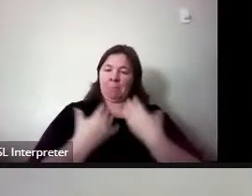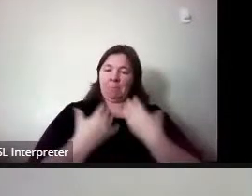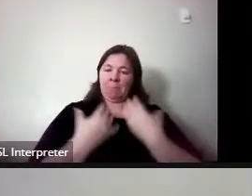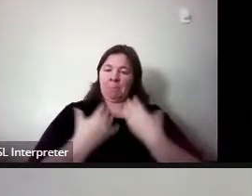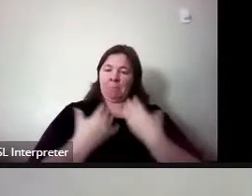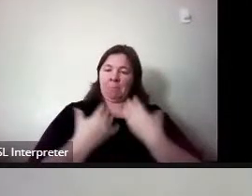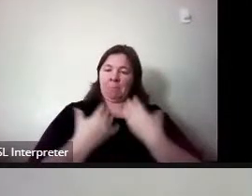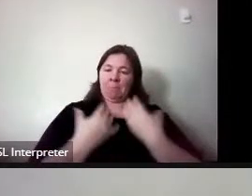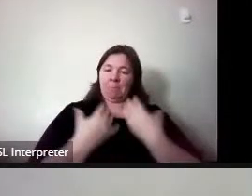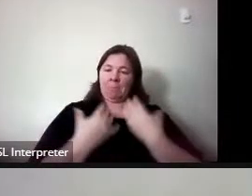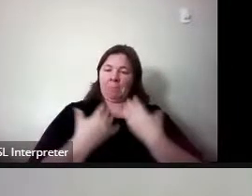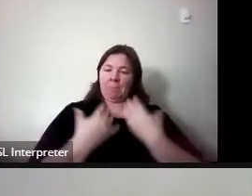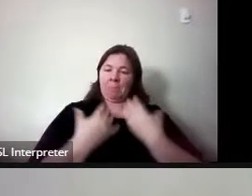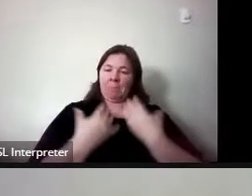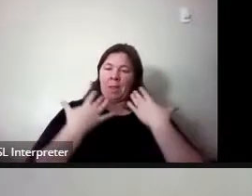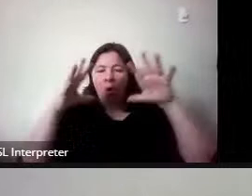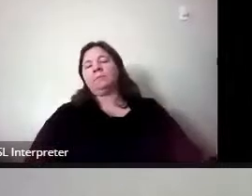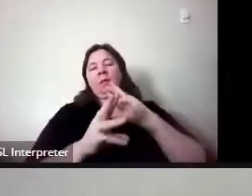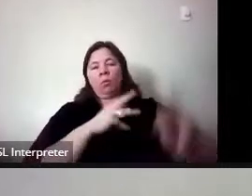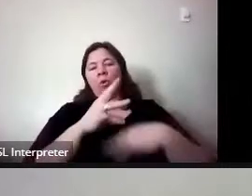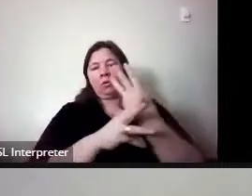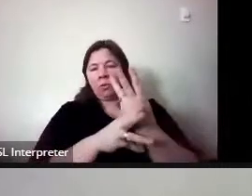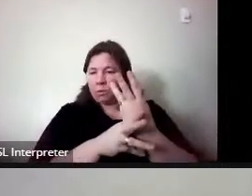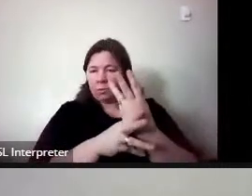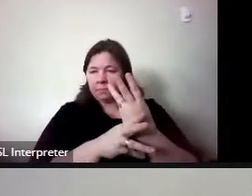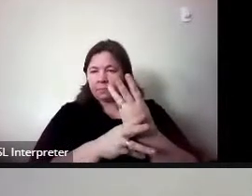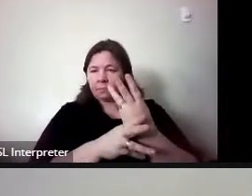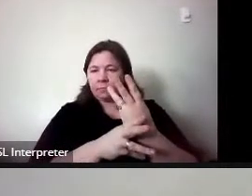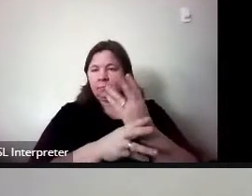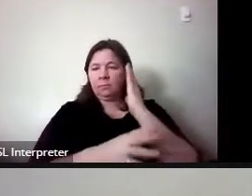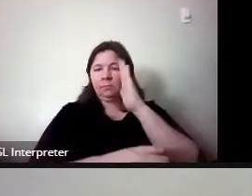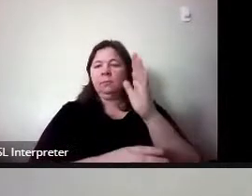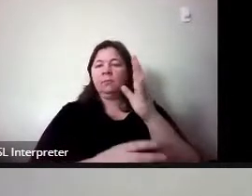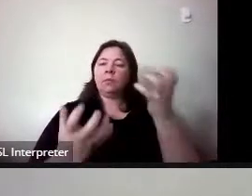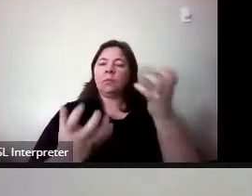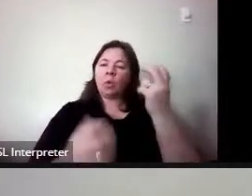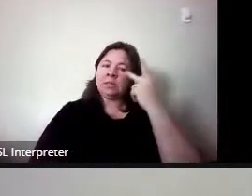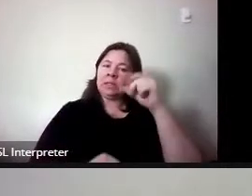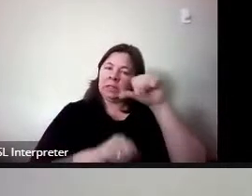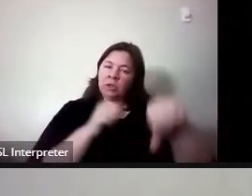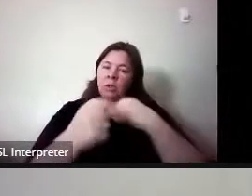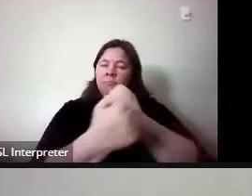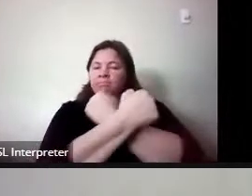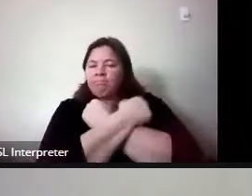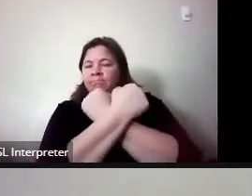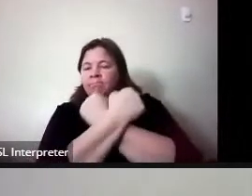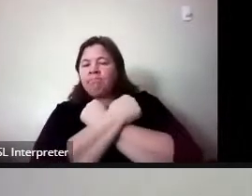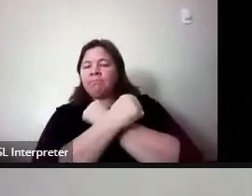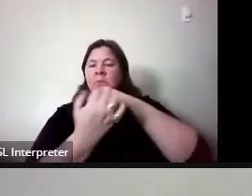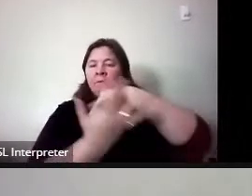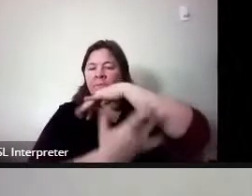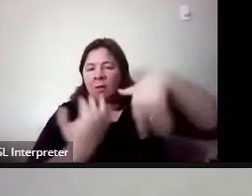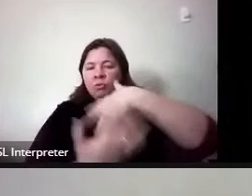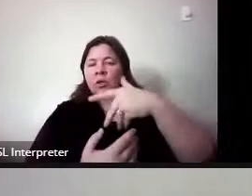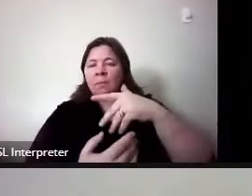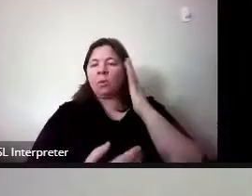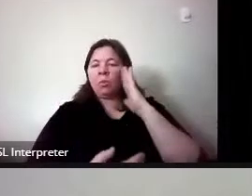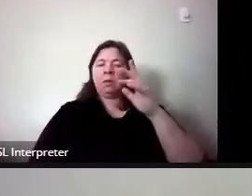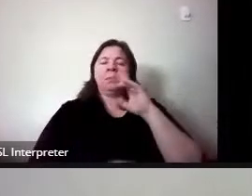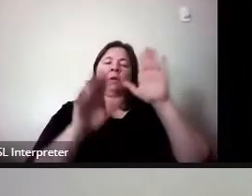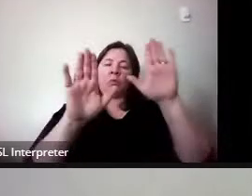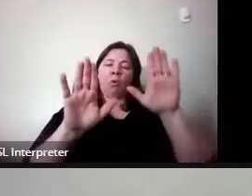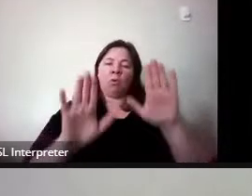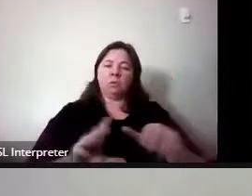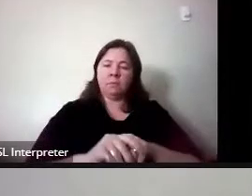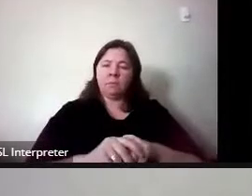the world who just want to see each other, hug each other, fellowship. It's going to be amazing, and I feel that it will